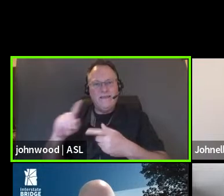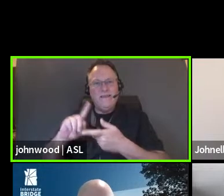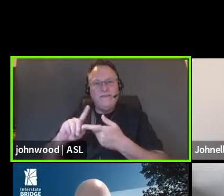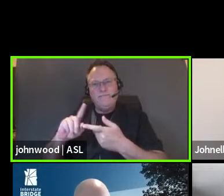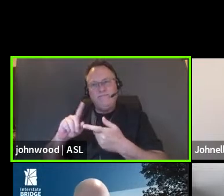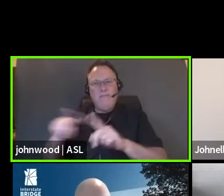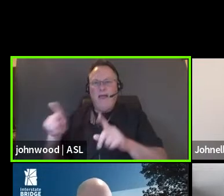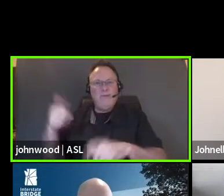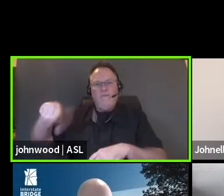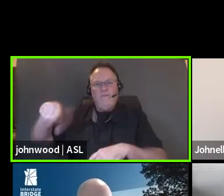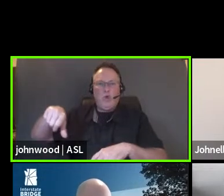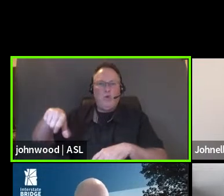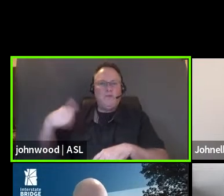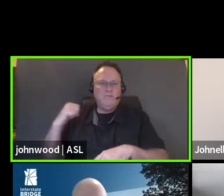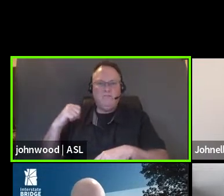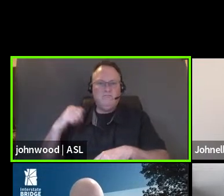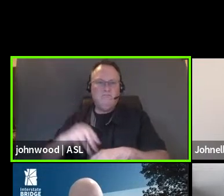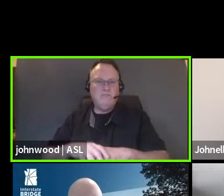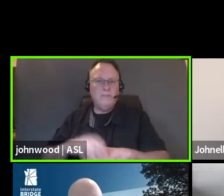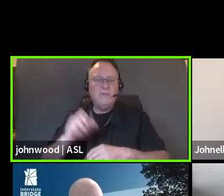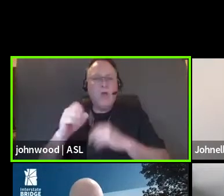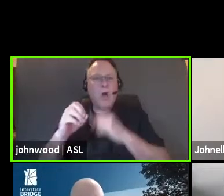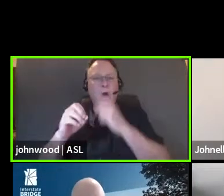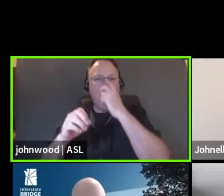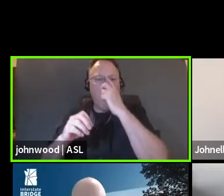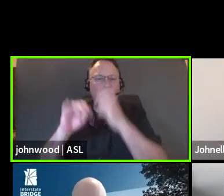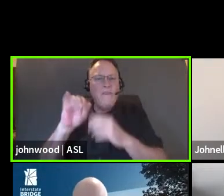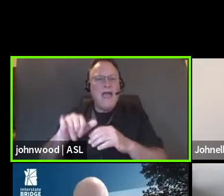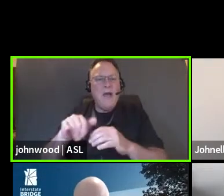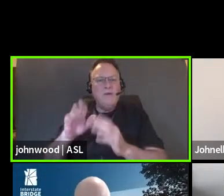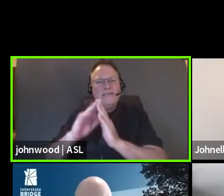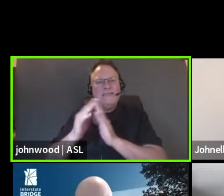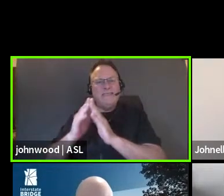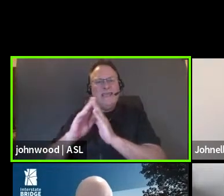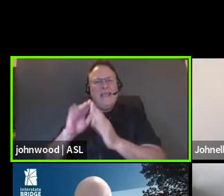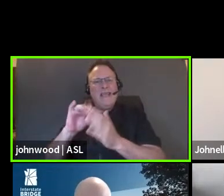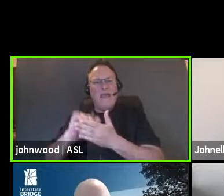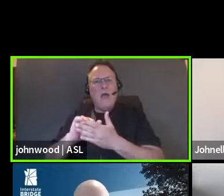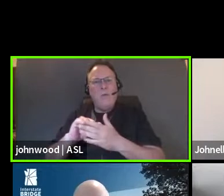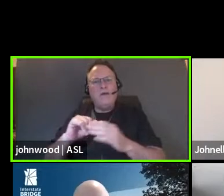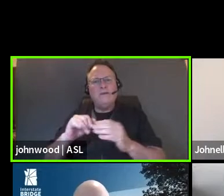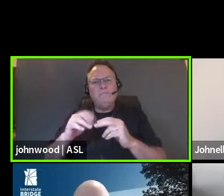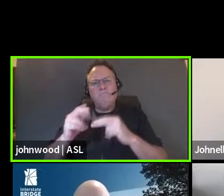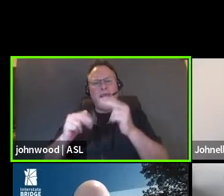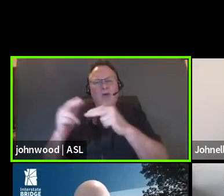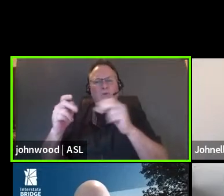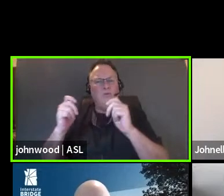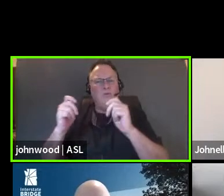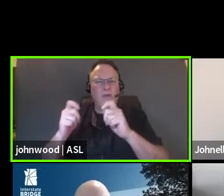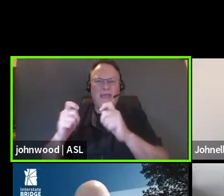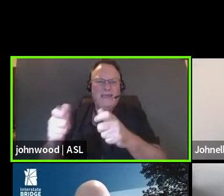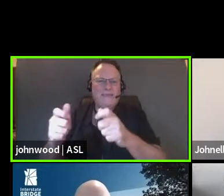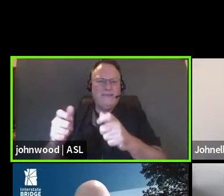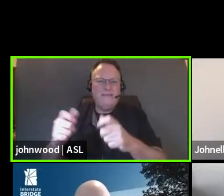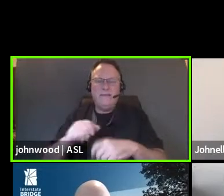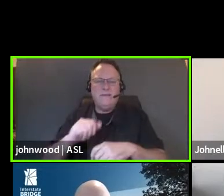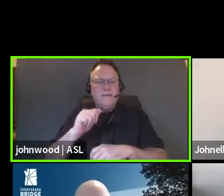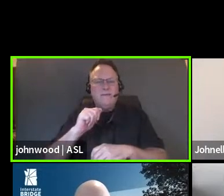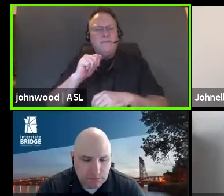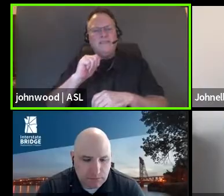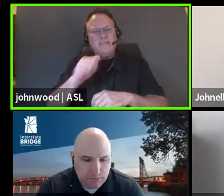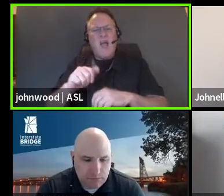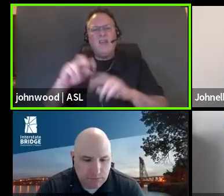to do that. And so it was a city that was built very quickly, but it was not a